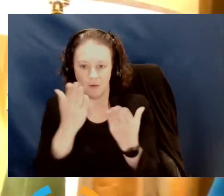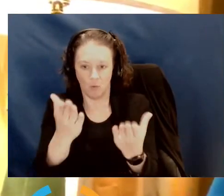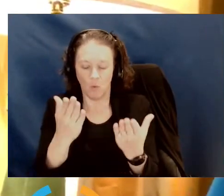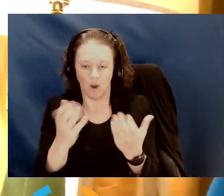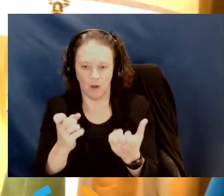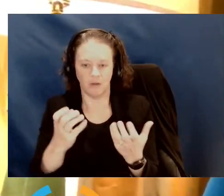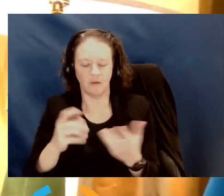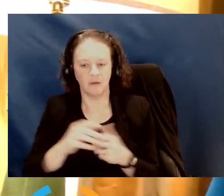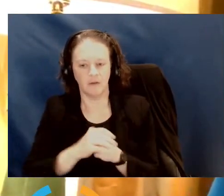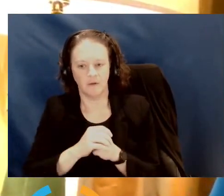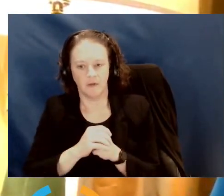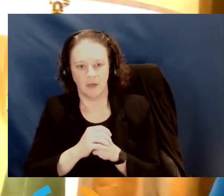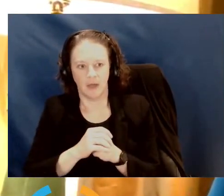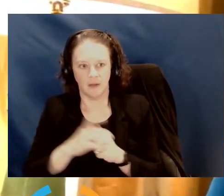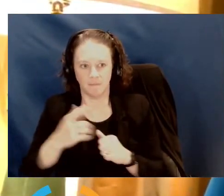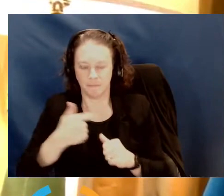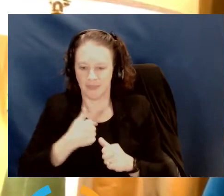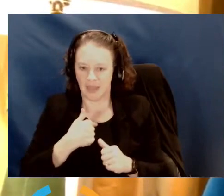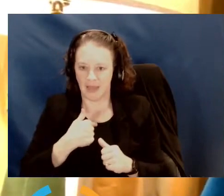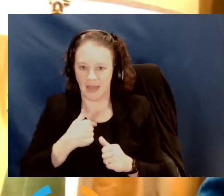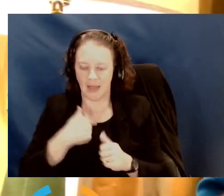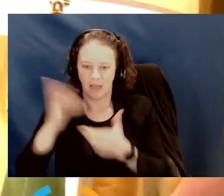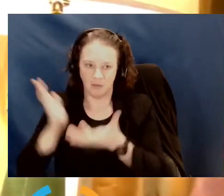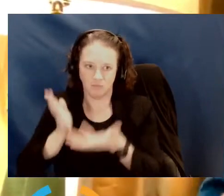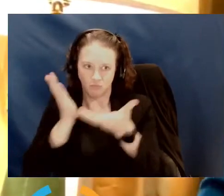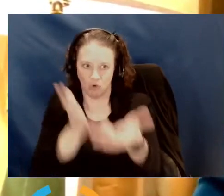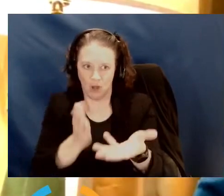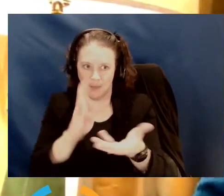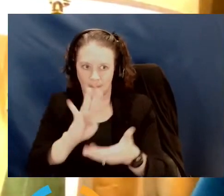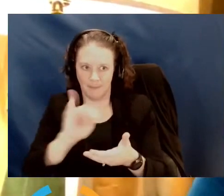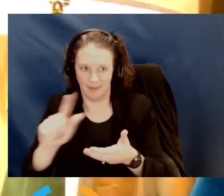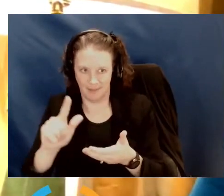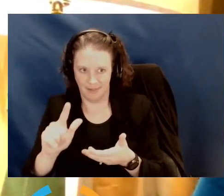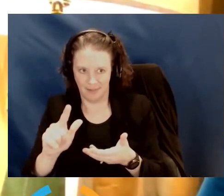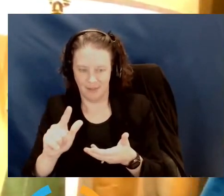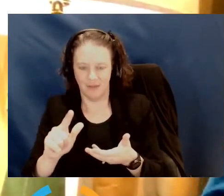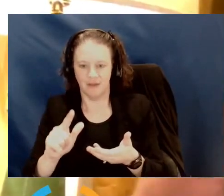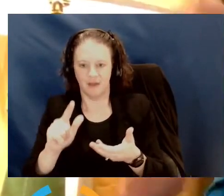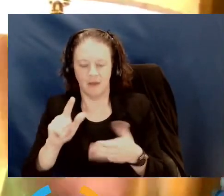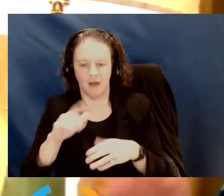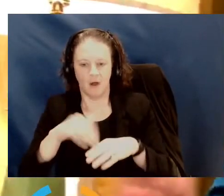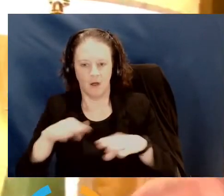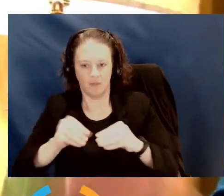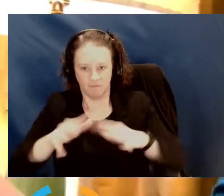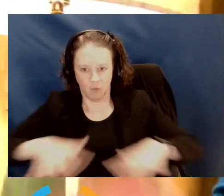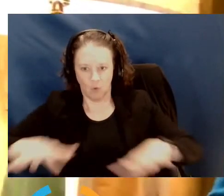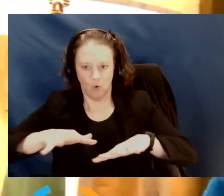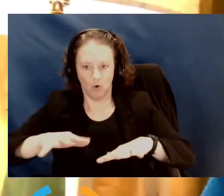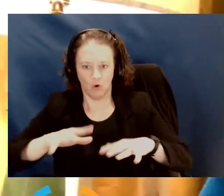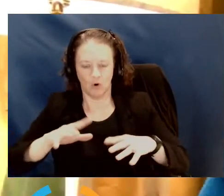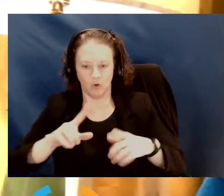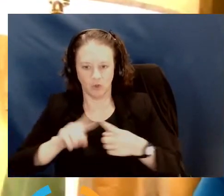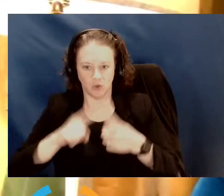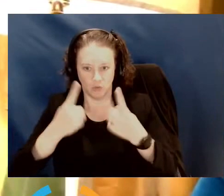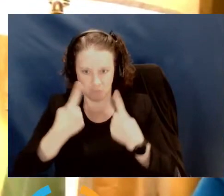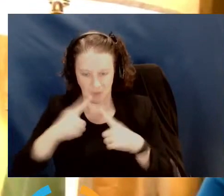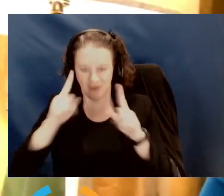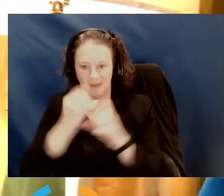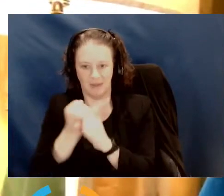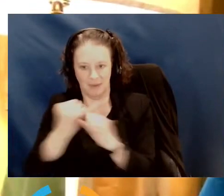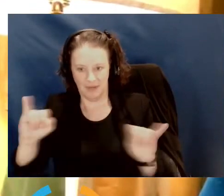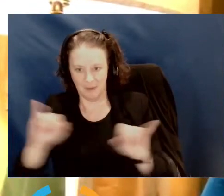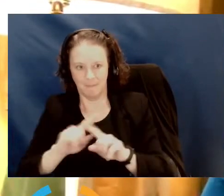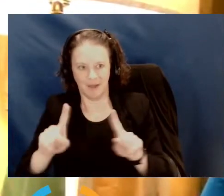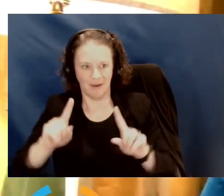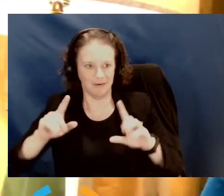And I carried that bill on the floor to bring that independence, and then it just didn't quite make it through the vote on the House side.